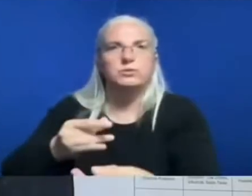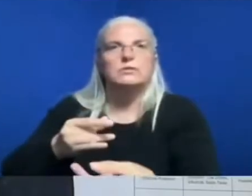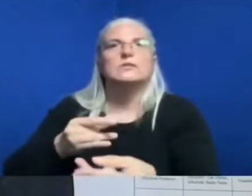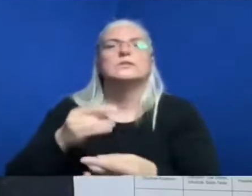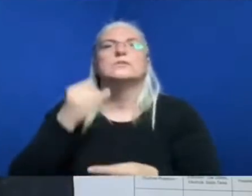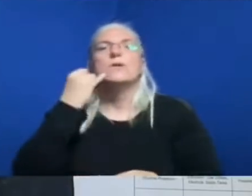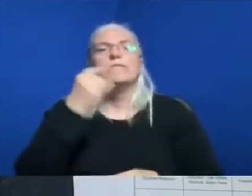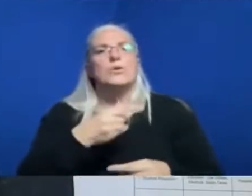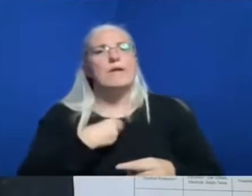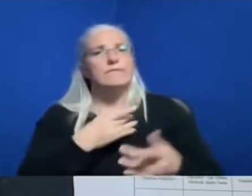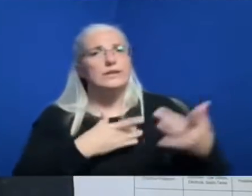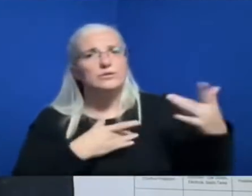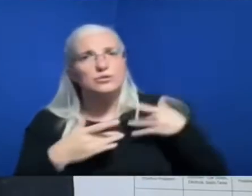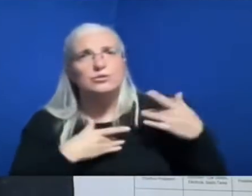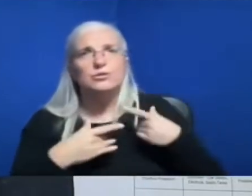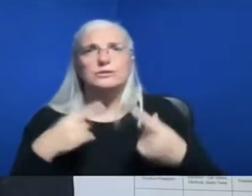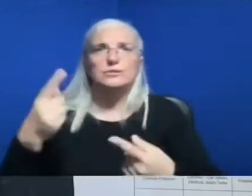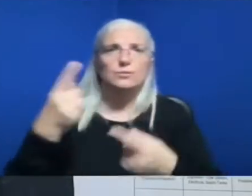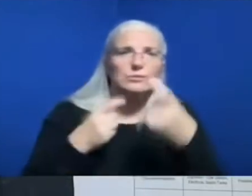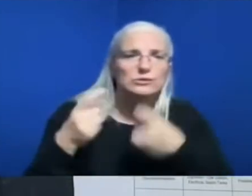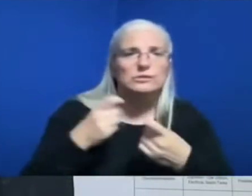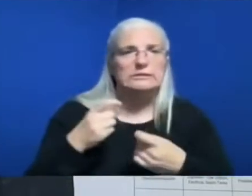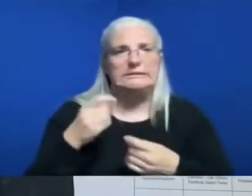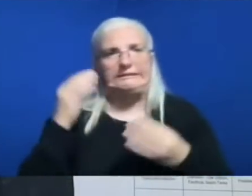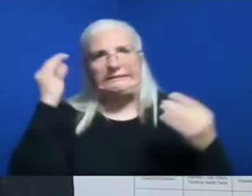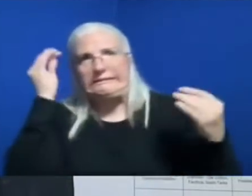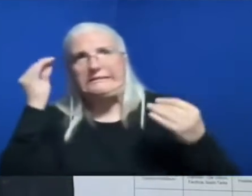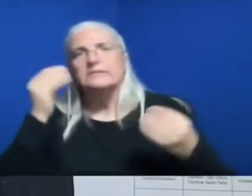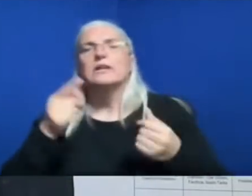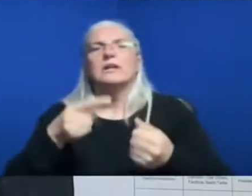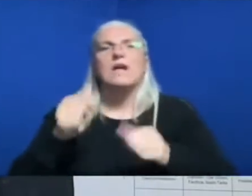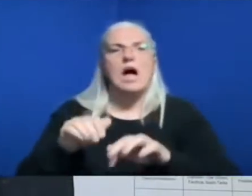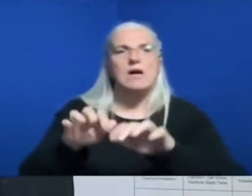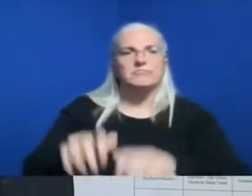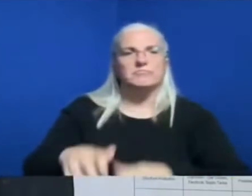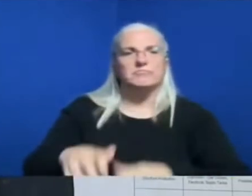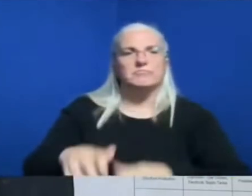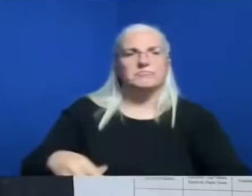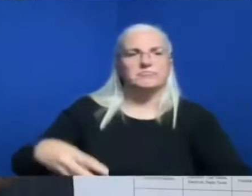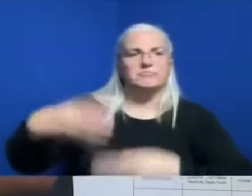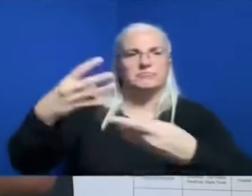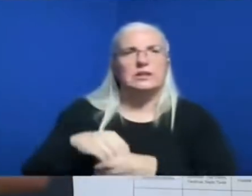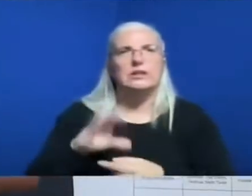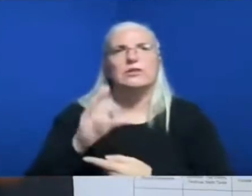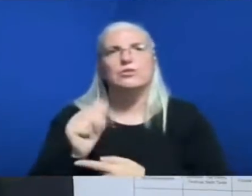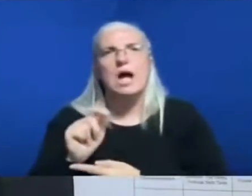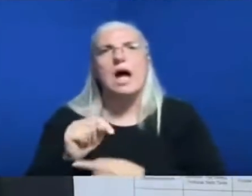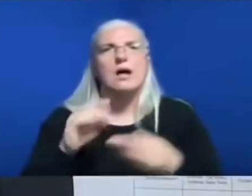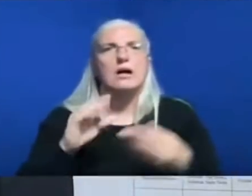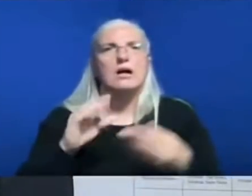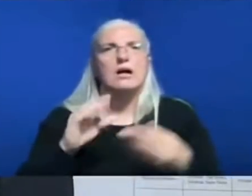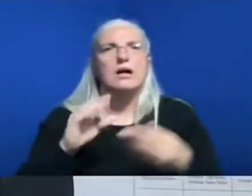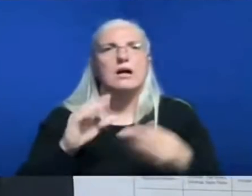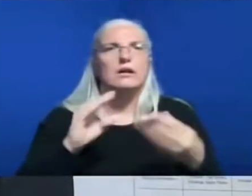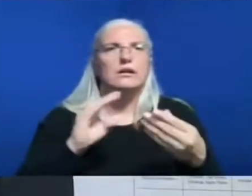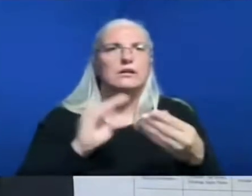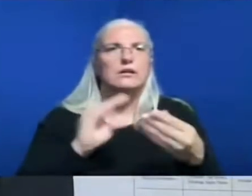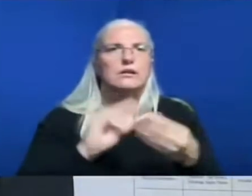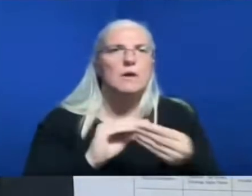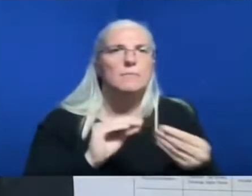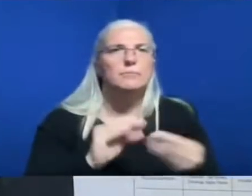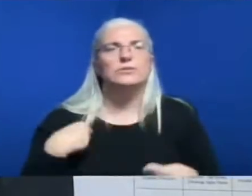them. Really appreciate all the comments and questions that we're seeing in the chat. Also want to acknowledge our